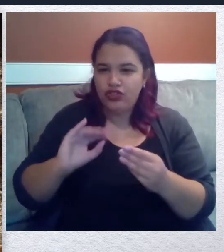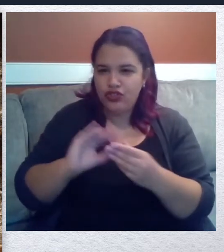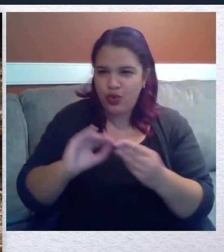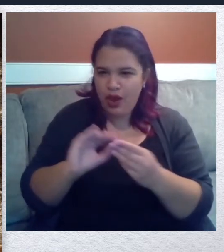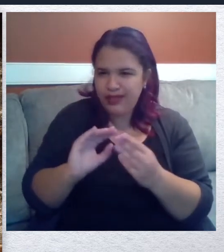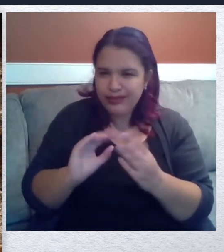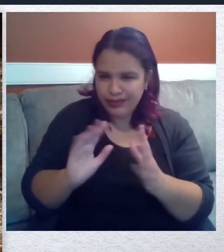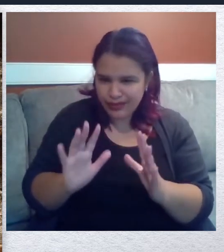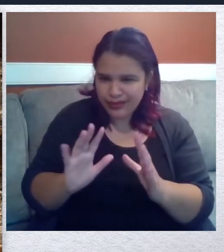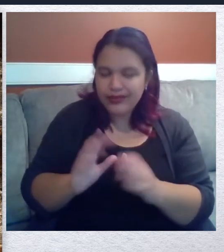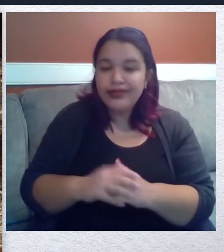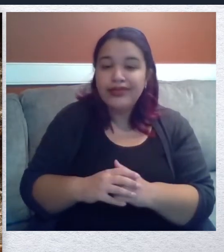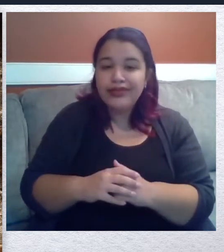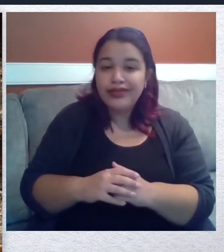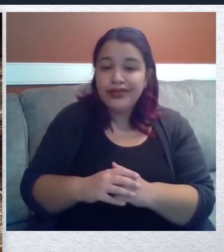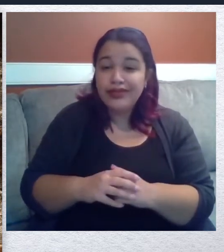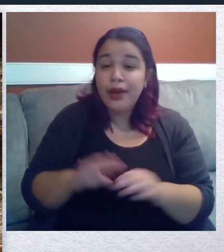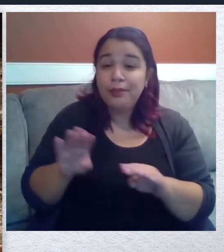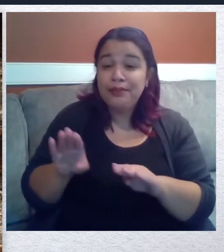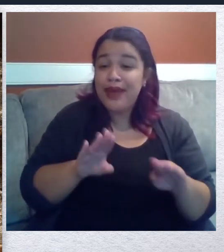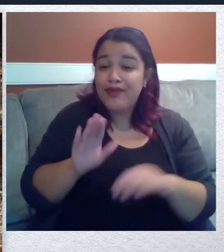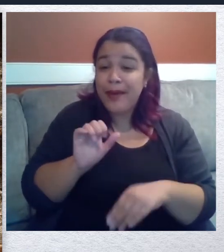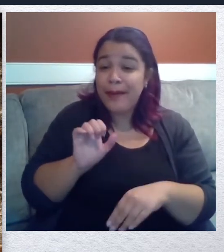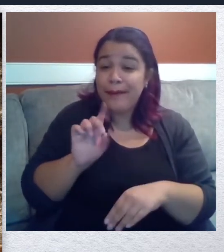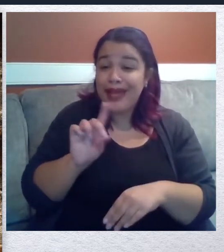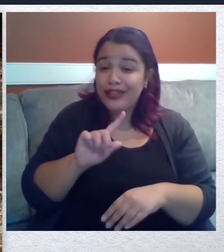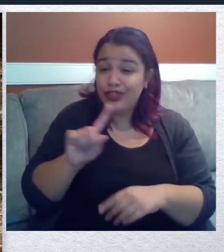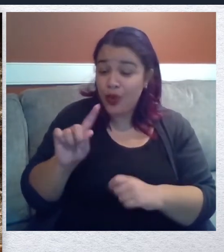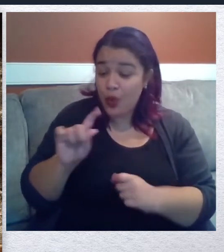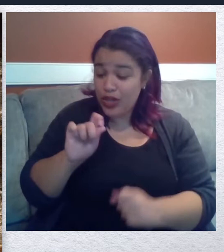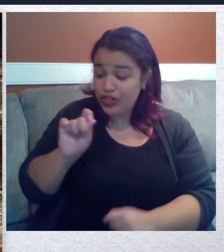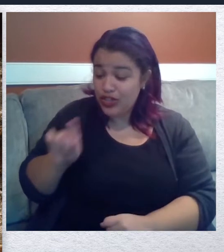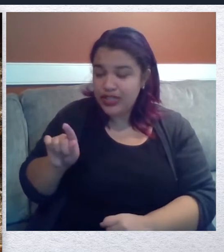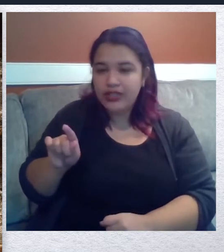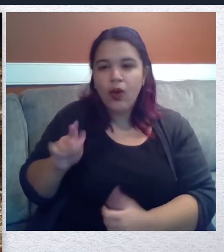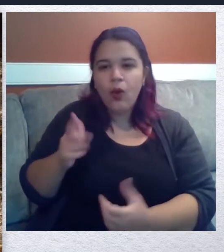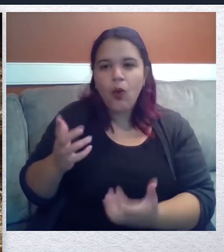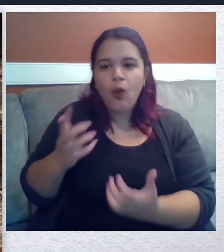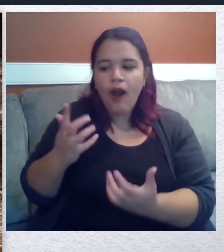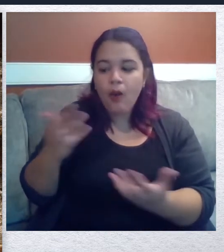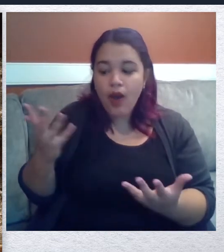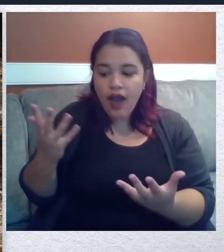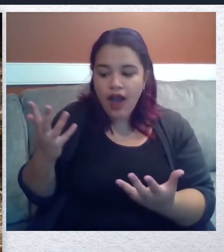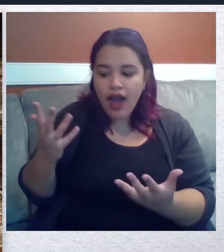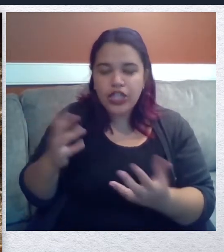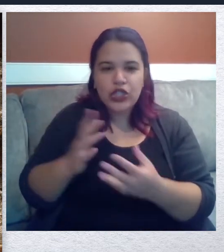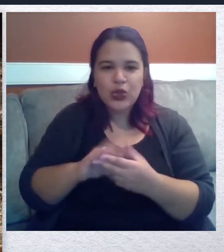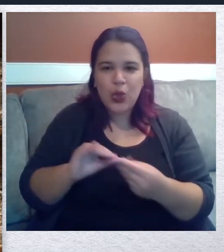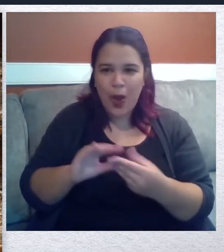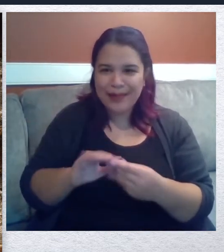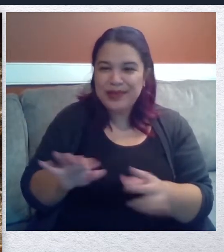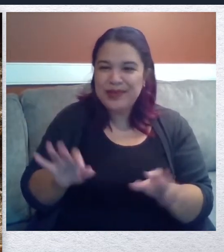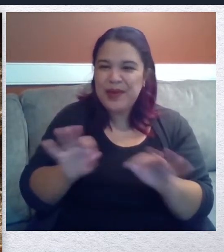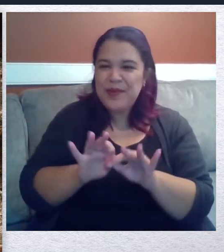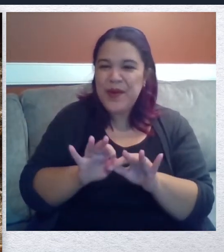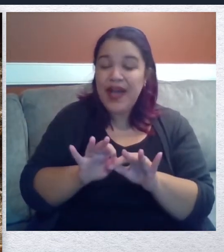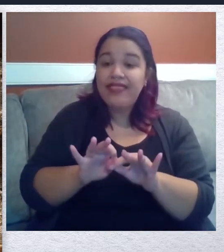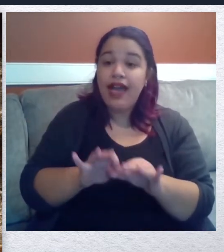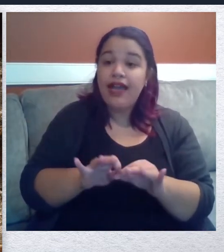Answering behavioral-based questions is all about telling a story, so it needs to have a beginning, a middle, and an